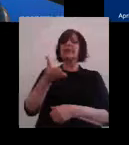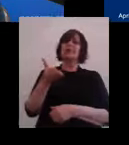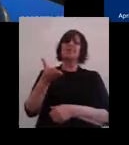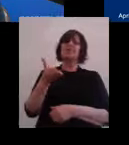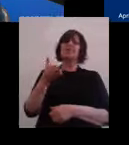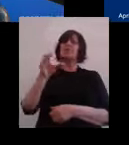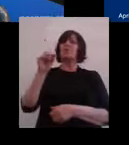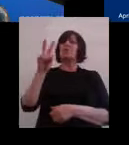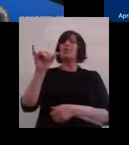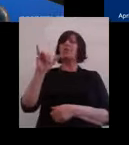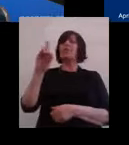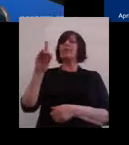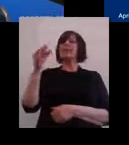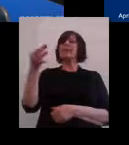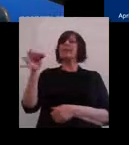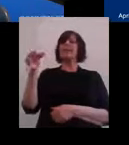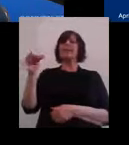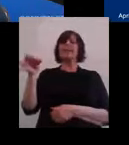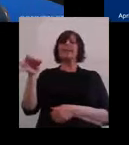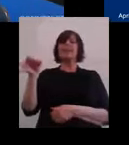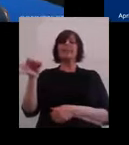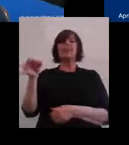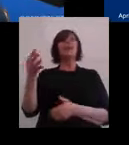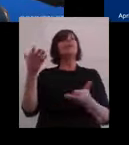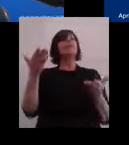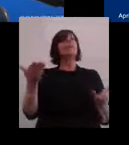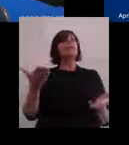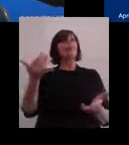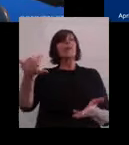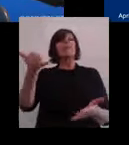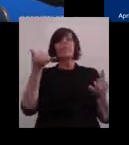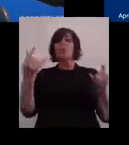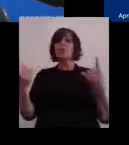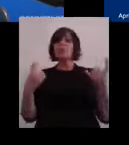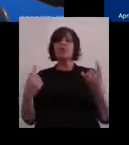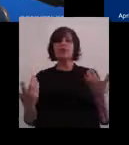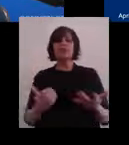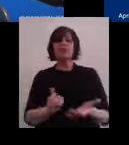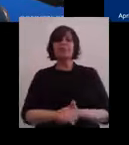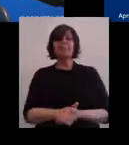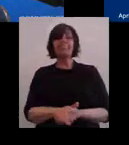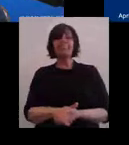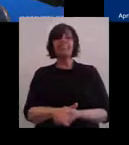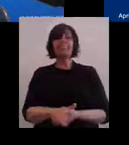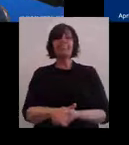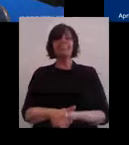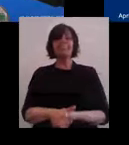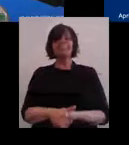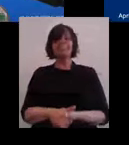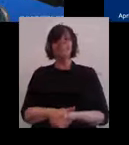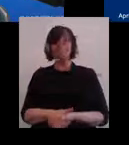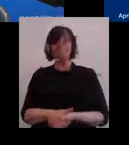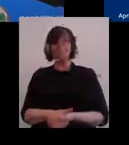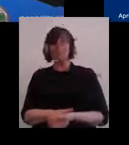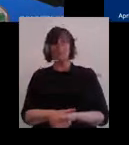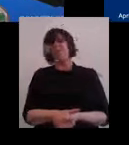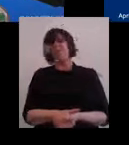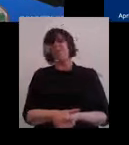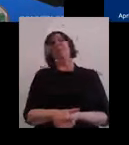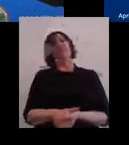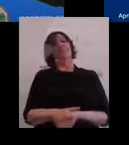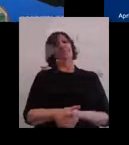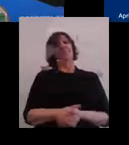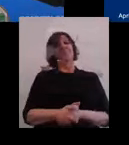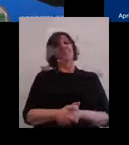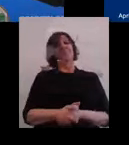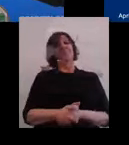www.erie.gov/COVID-19. And with that, we'll open up the phone lines to questions from the members of the media, and I thank them for their waiting here.